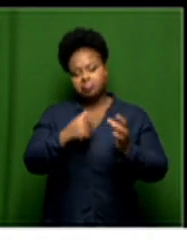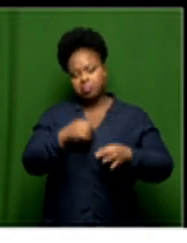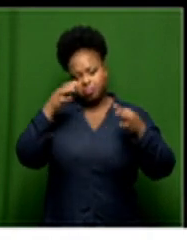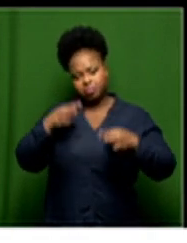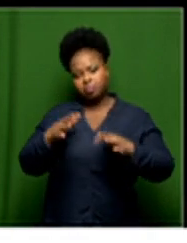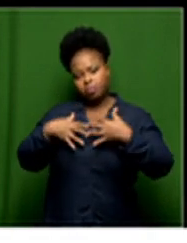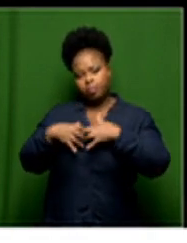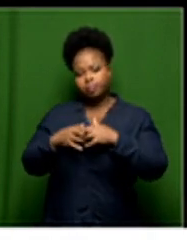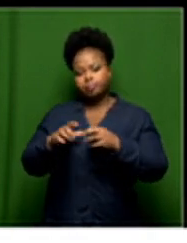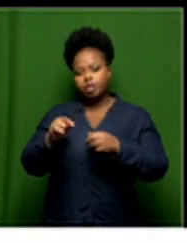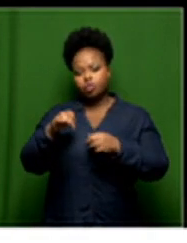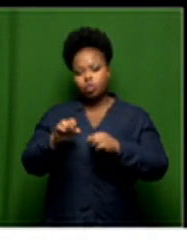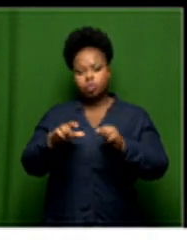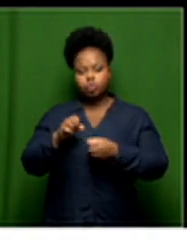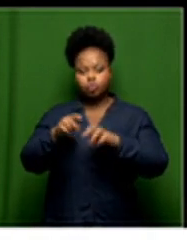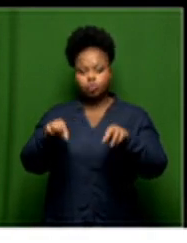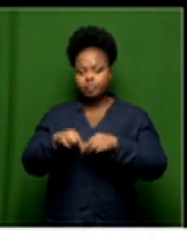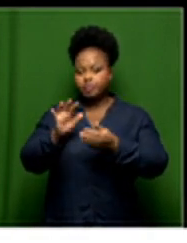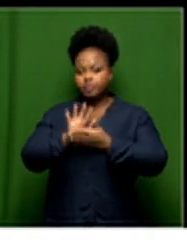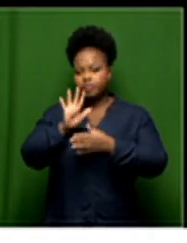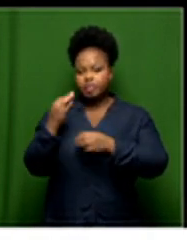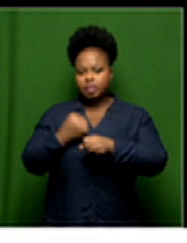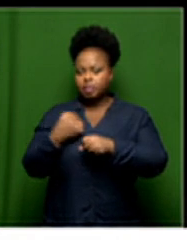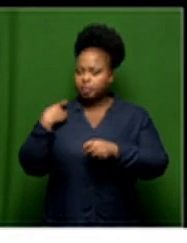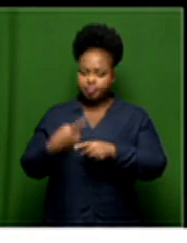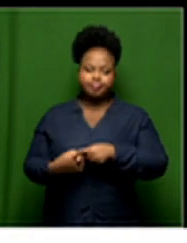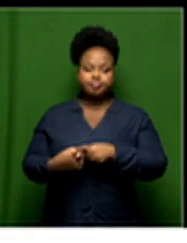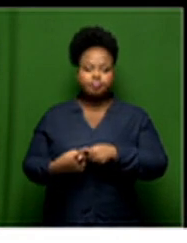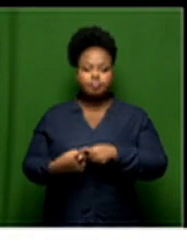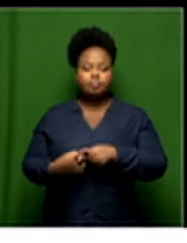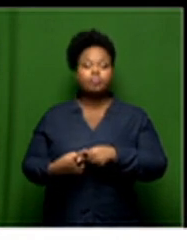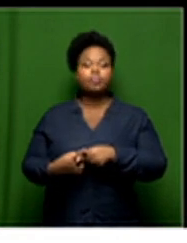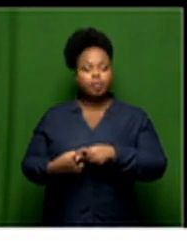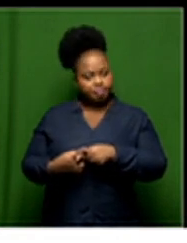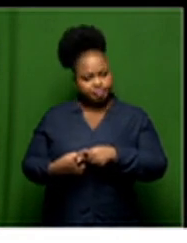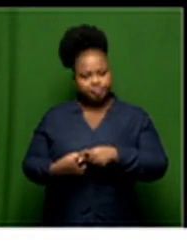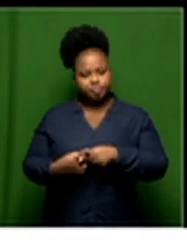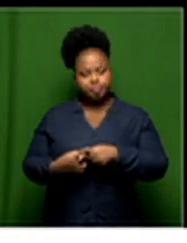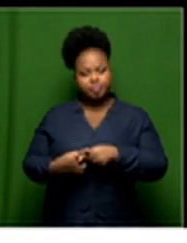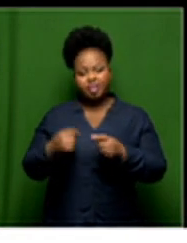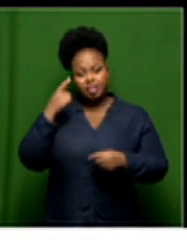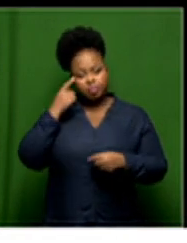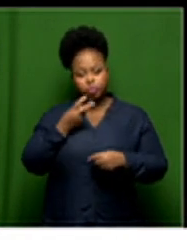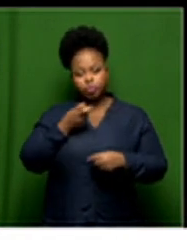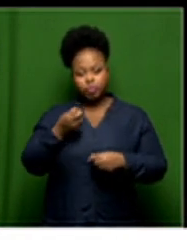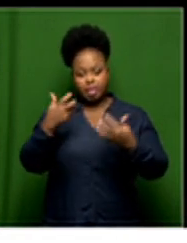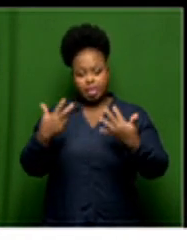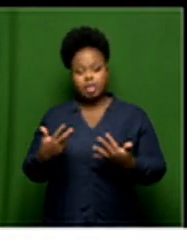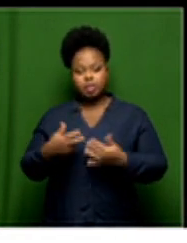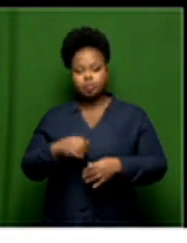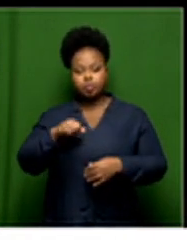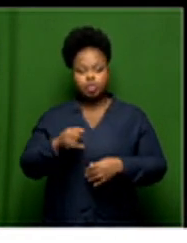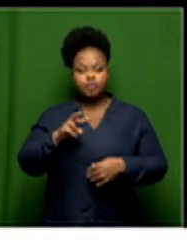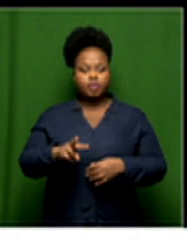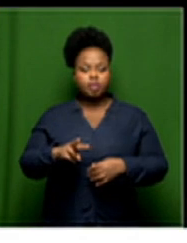decided to open Tasha's in Athol Square 15 years ago. So Tasha's is 15 years old. Wow. I think 2008 did a JV